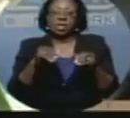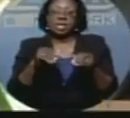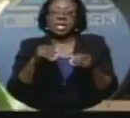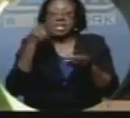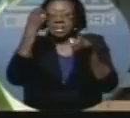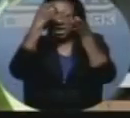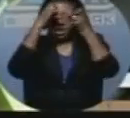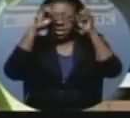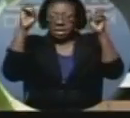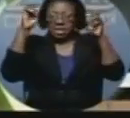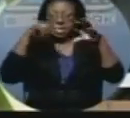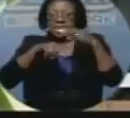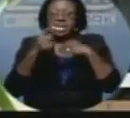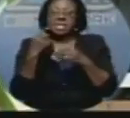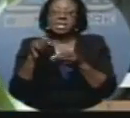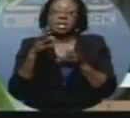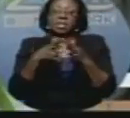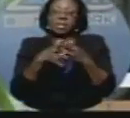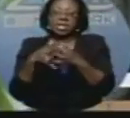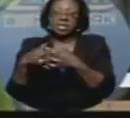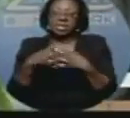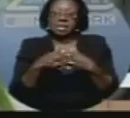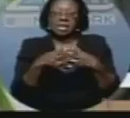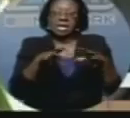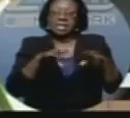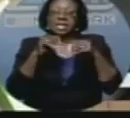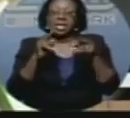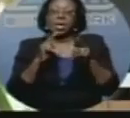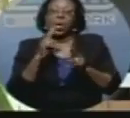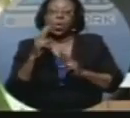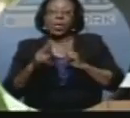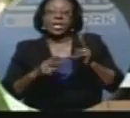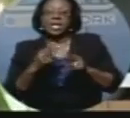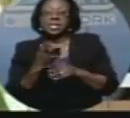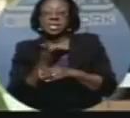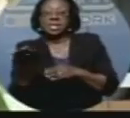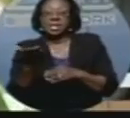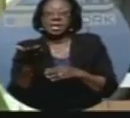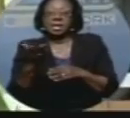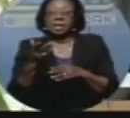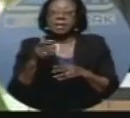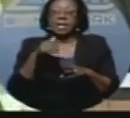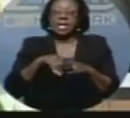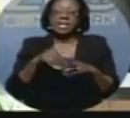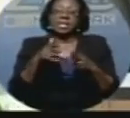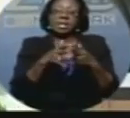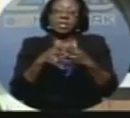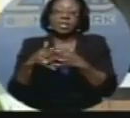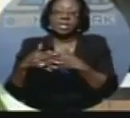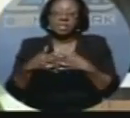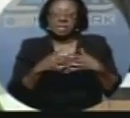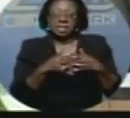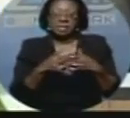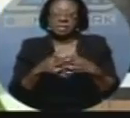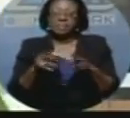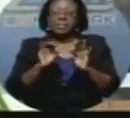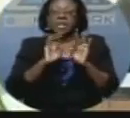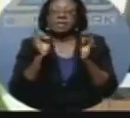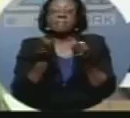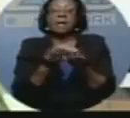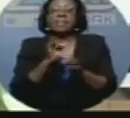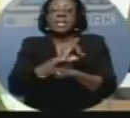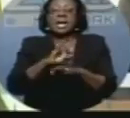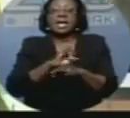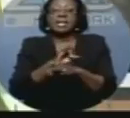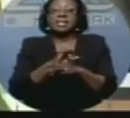States, and most Bahamians who take vacation abroad do so in the United States. The family islands are